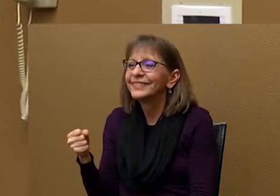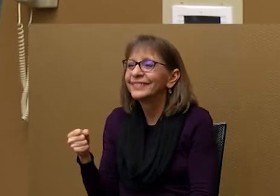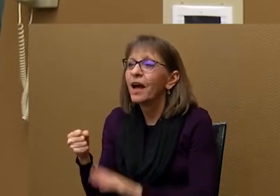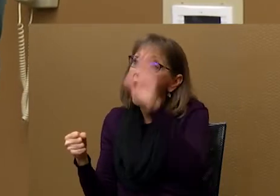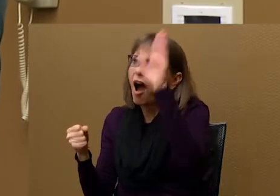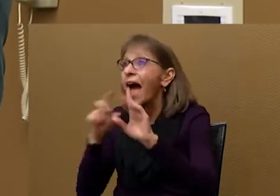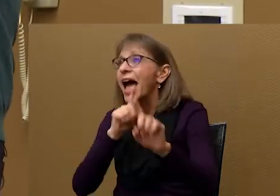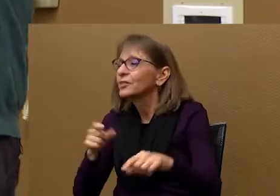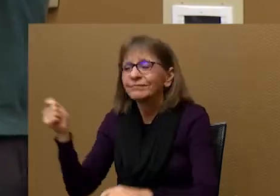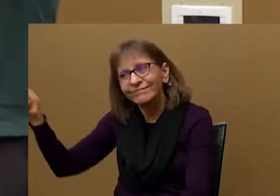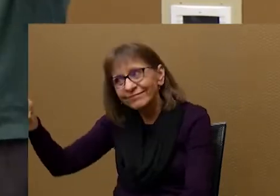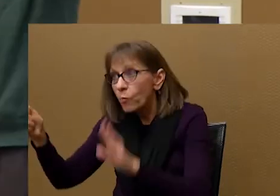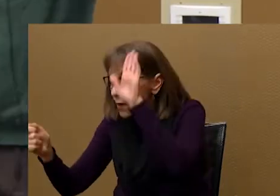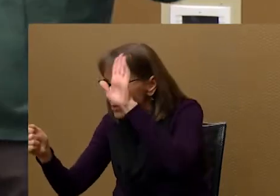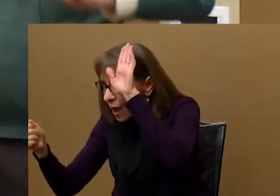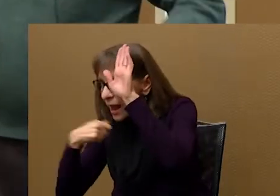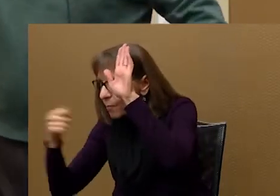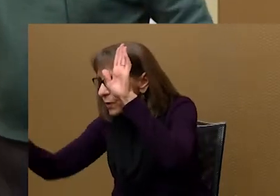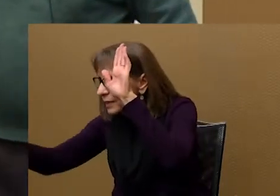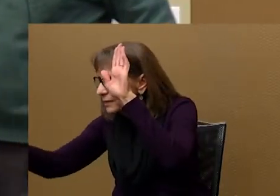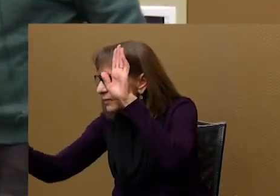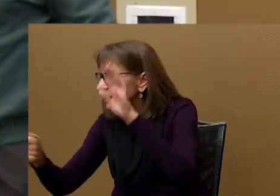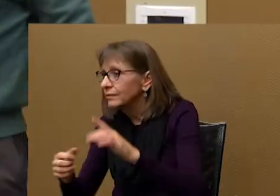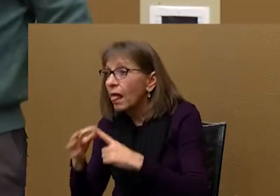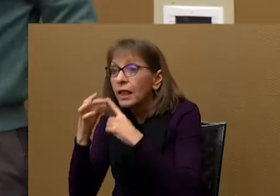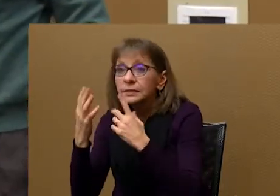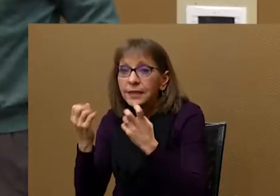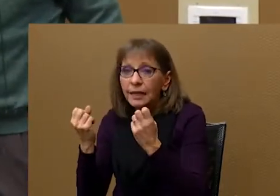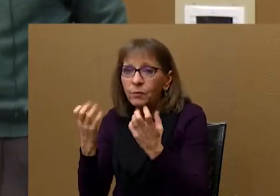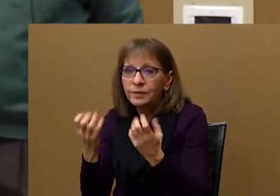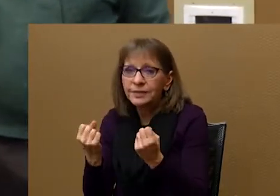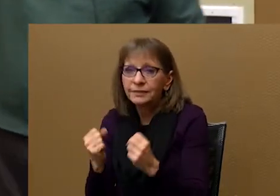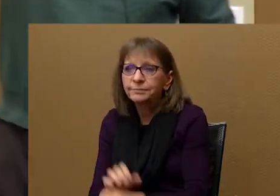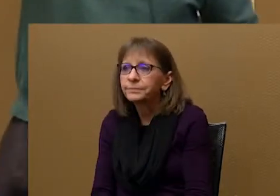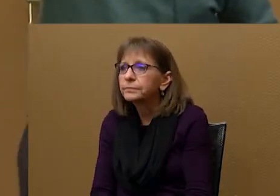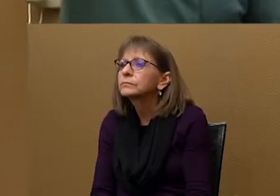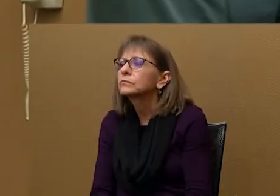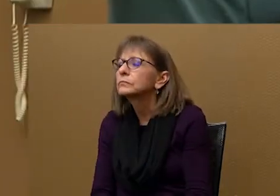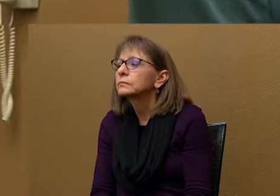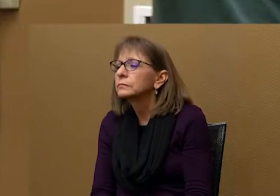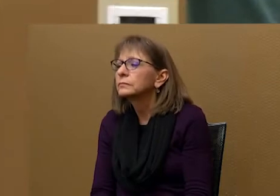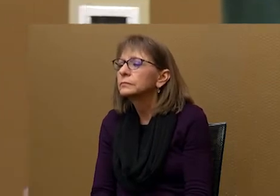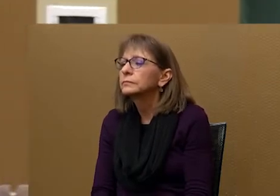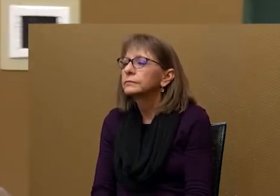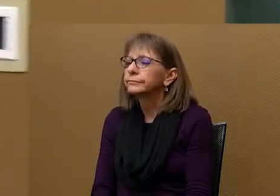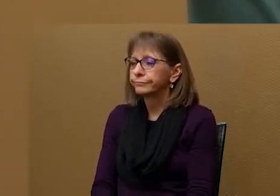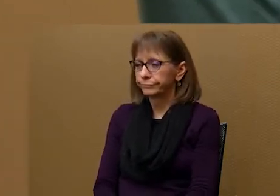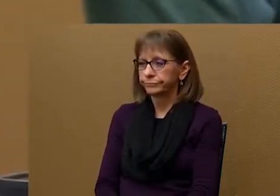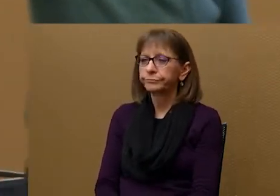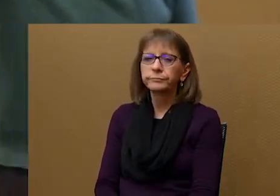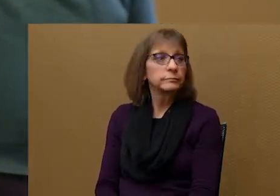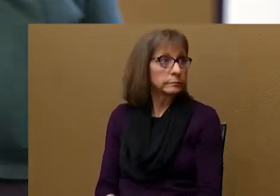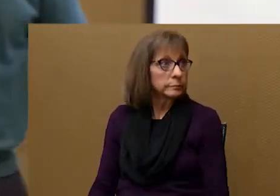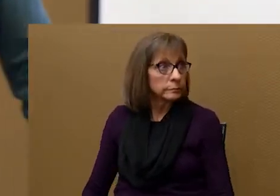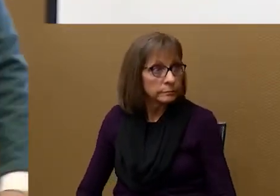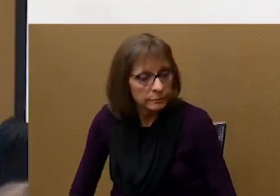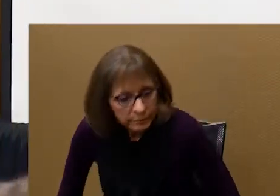Sorry, remember our communication skills. So raise your hand and I'll bring this to you, unless you're signing.